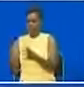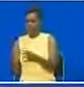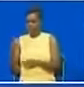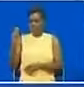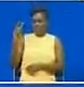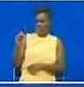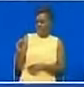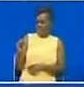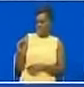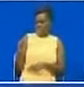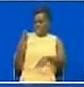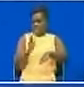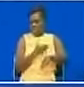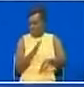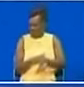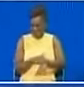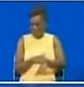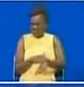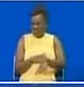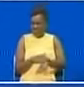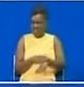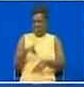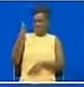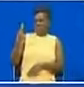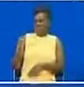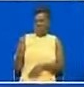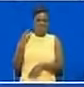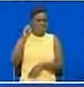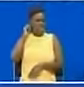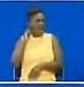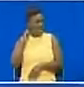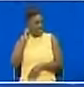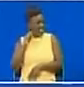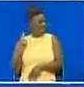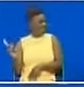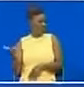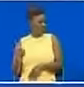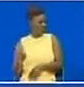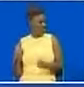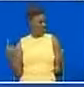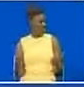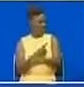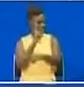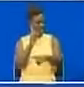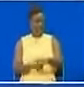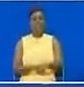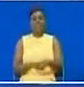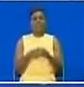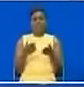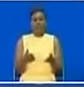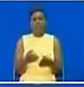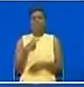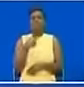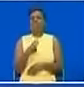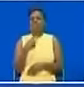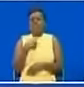TNA should be a Kikuyu party, URP should be a Kalenjin party. Those voices have